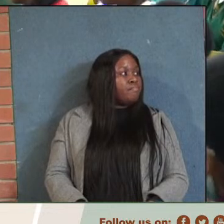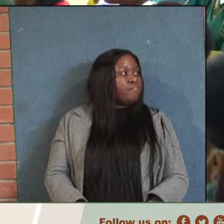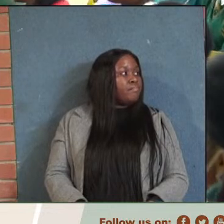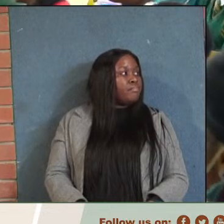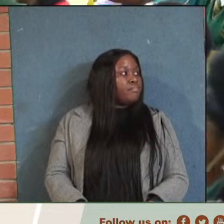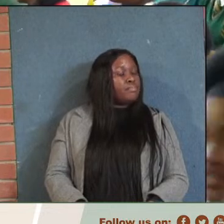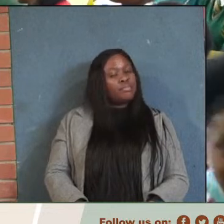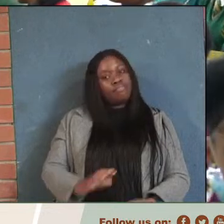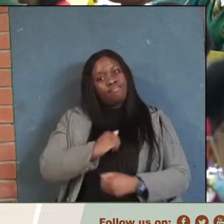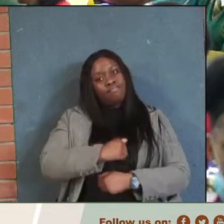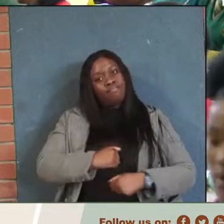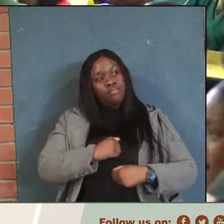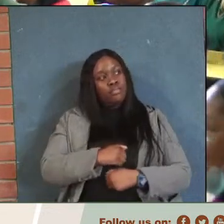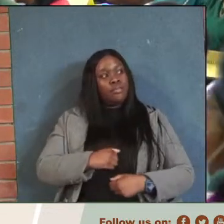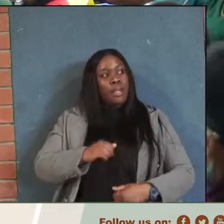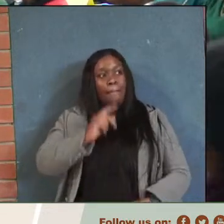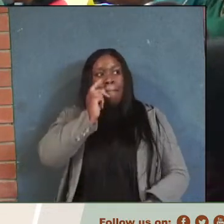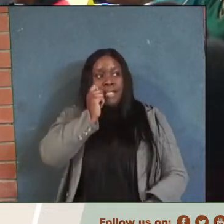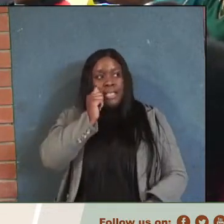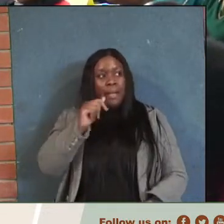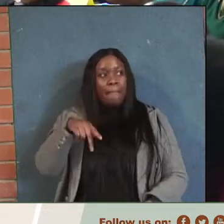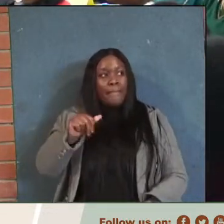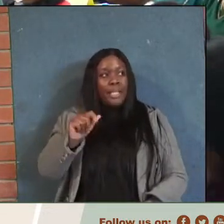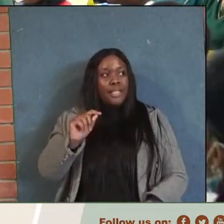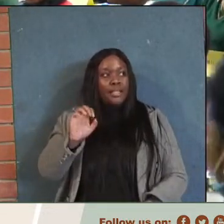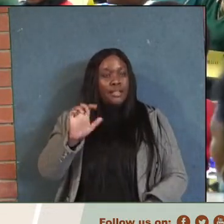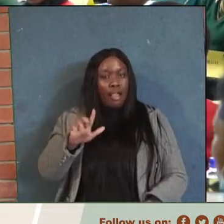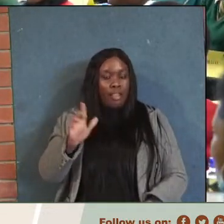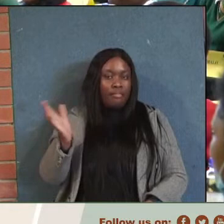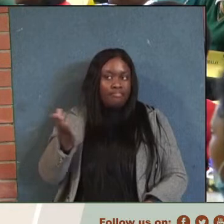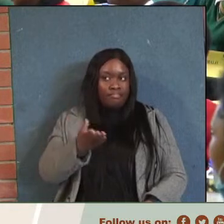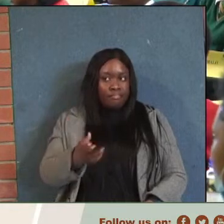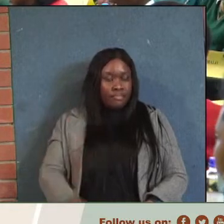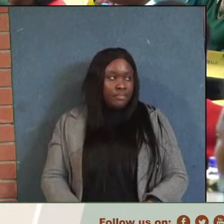Correction, I'm very sorry, Mr. Patel.